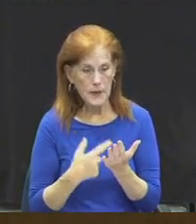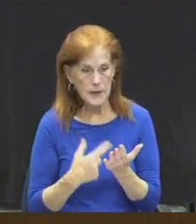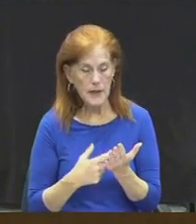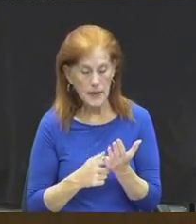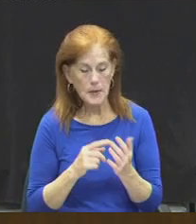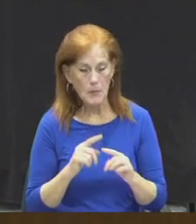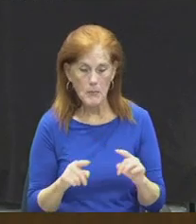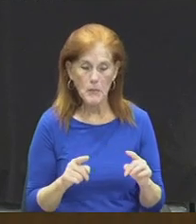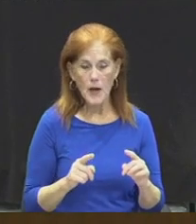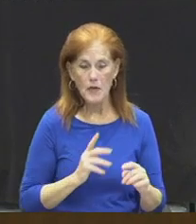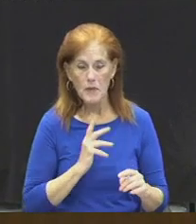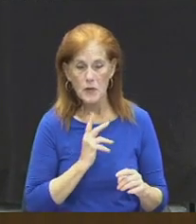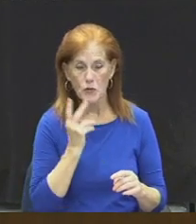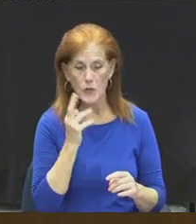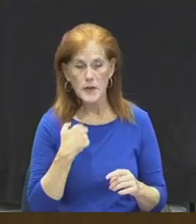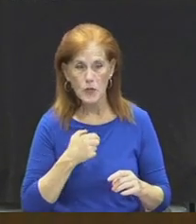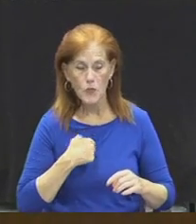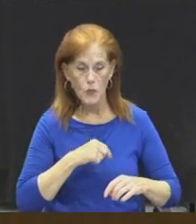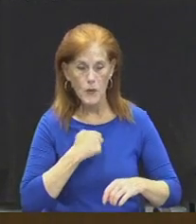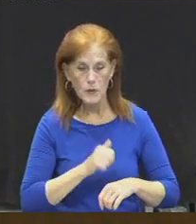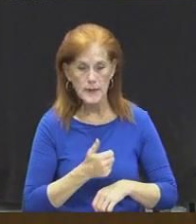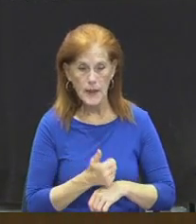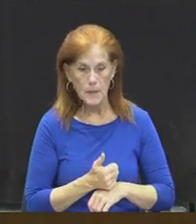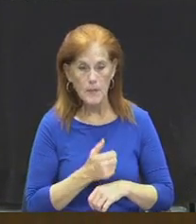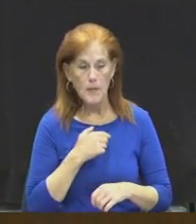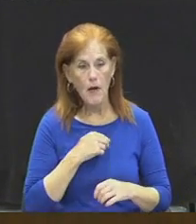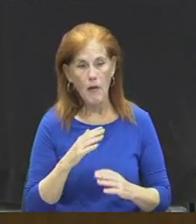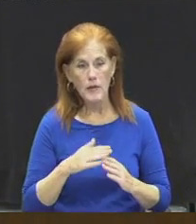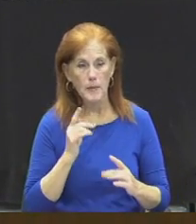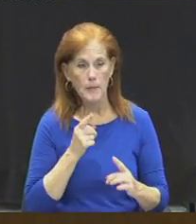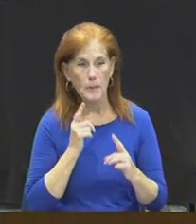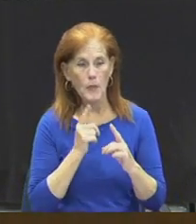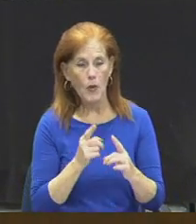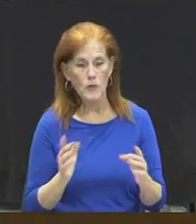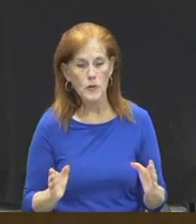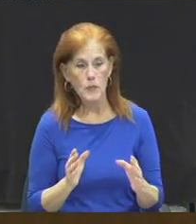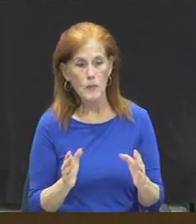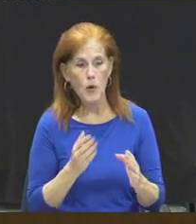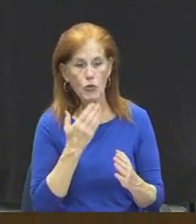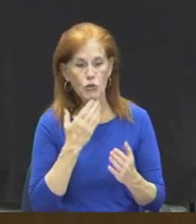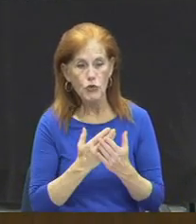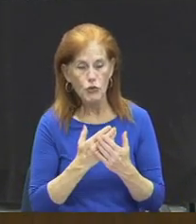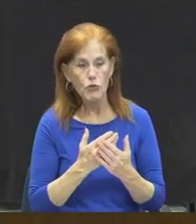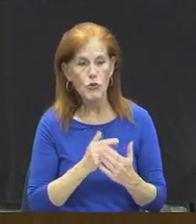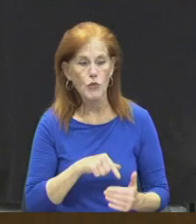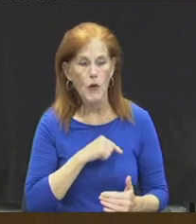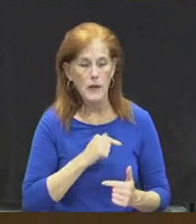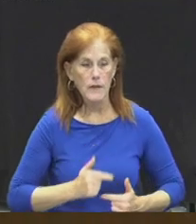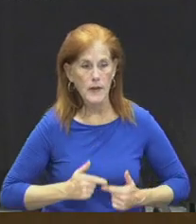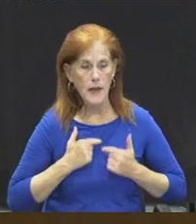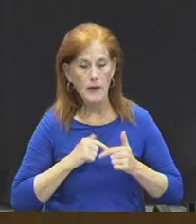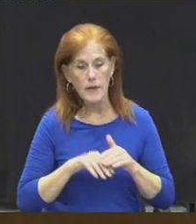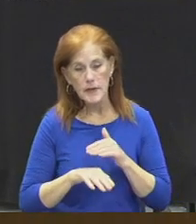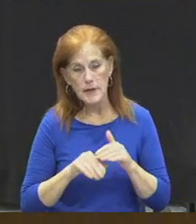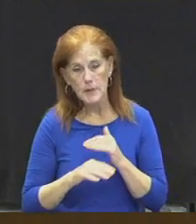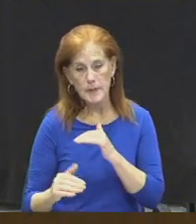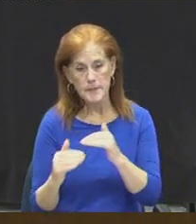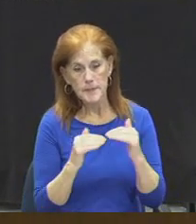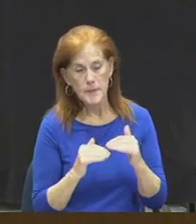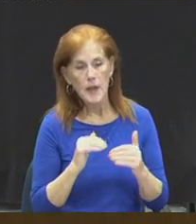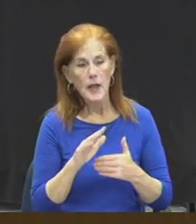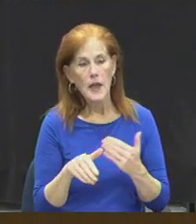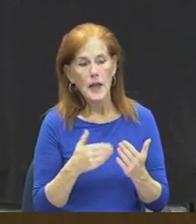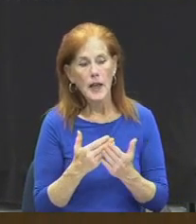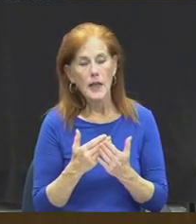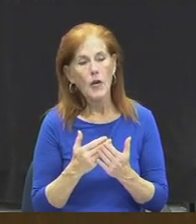that. Um, our main objective is to promote quality of life, accessibility, and equity in